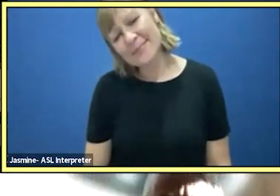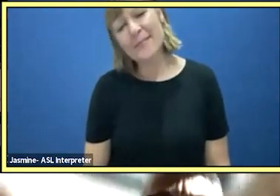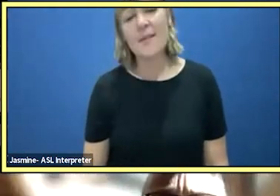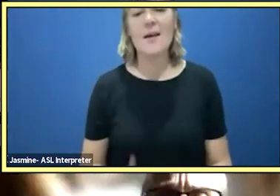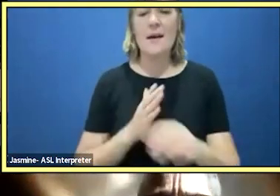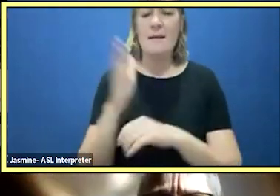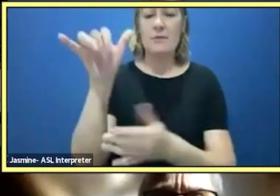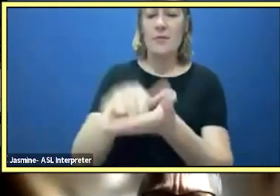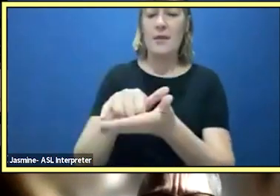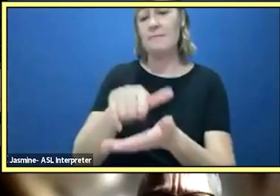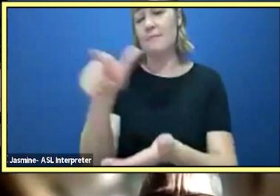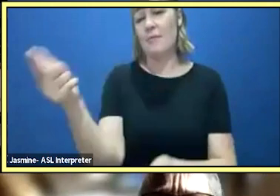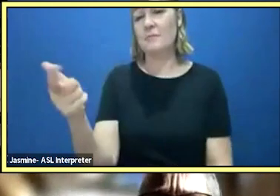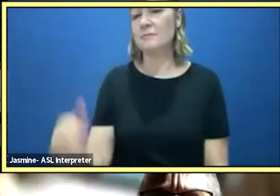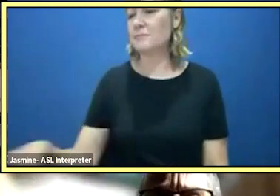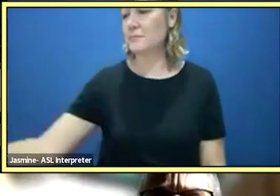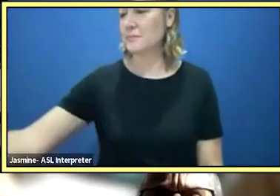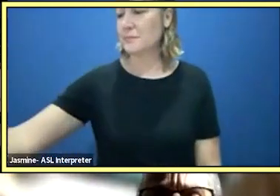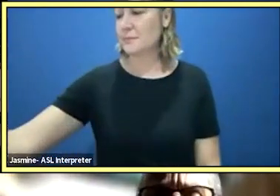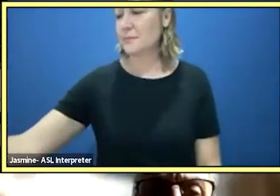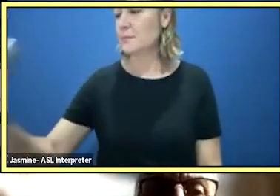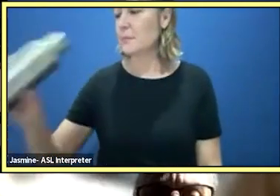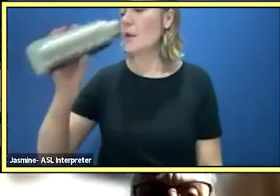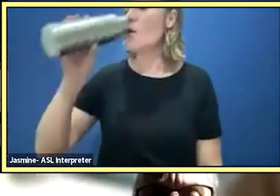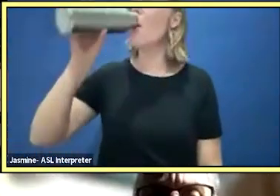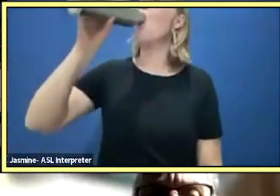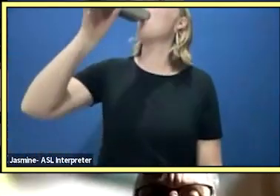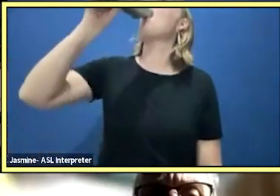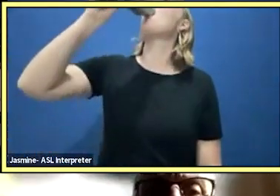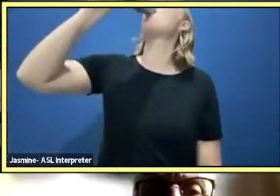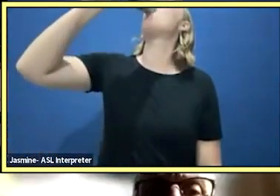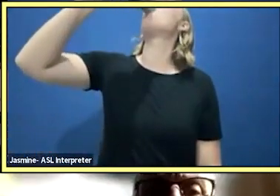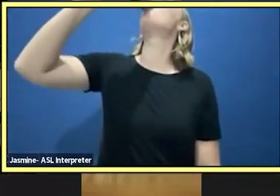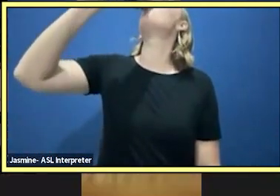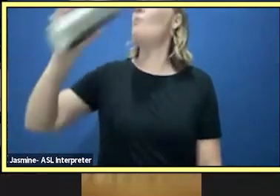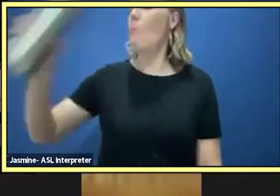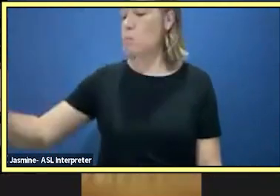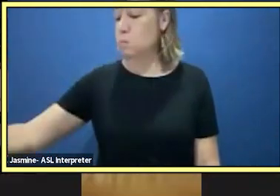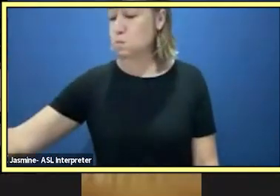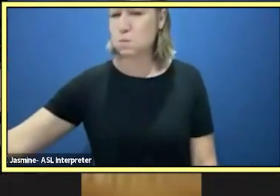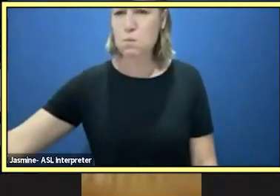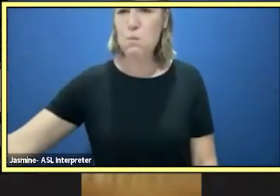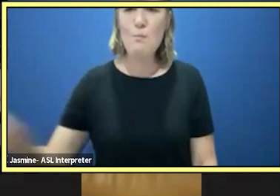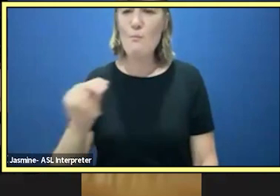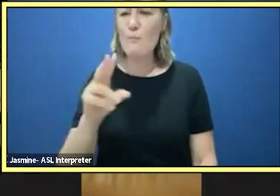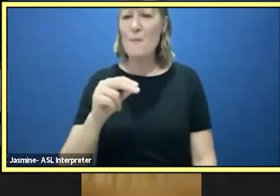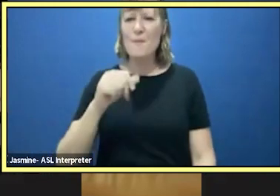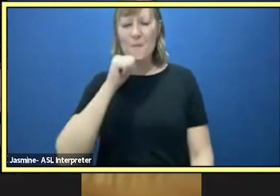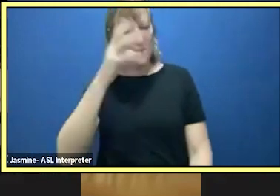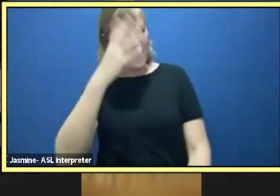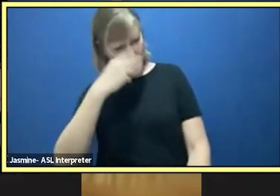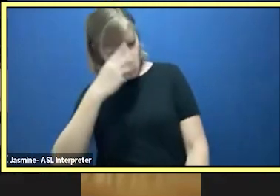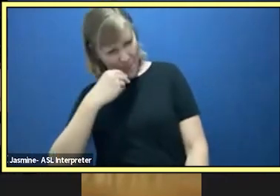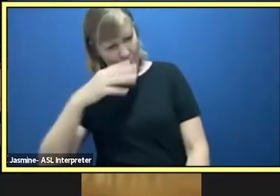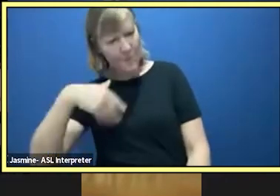Malone. Thanks, Deb, for getting me. No, I haven't fallen asleep. I've been taking some notes. There's a lot of conversation here. It's going pretty